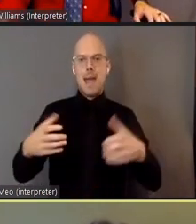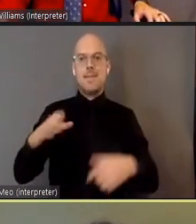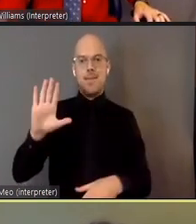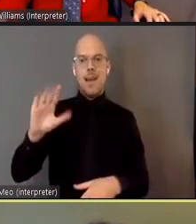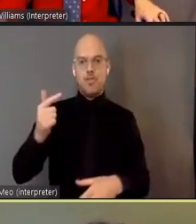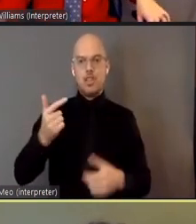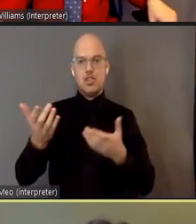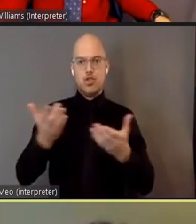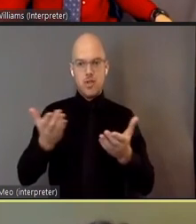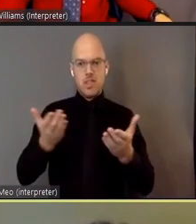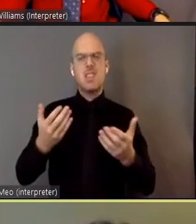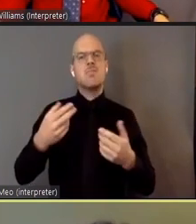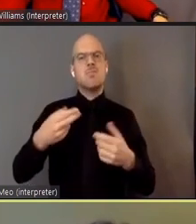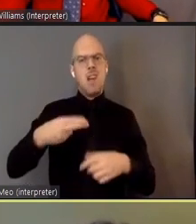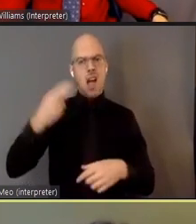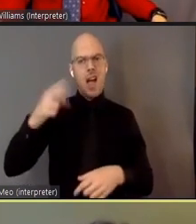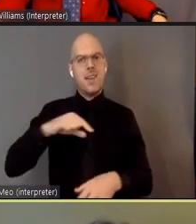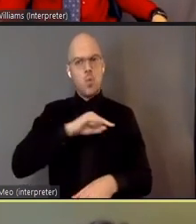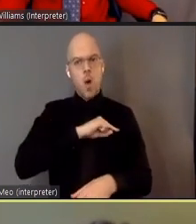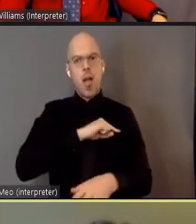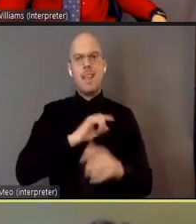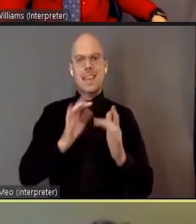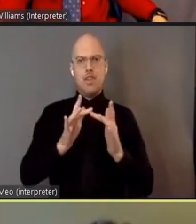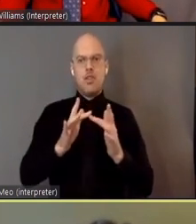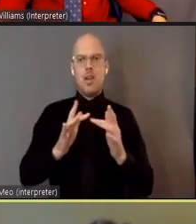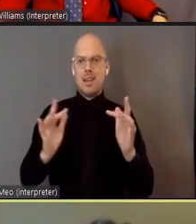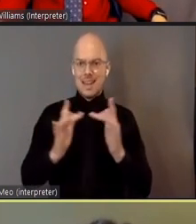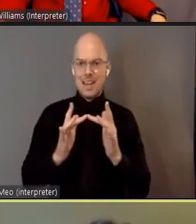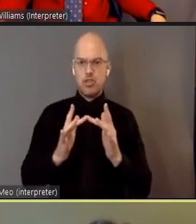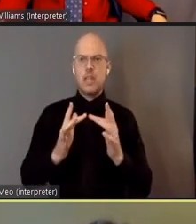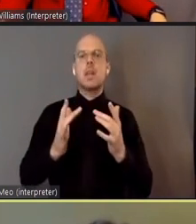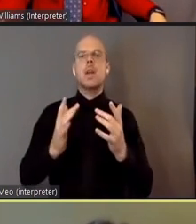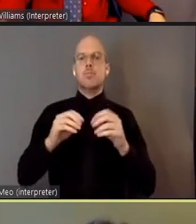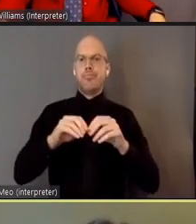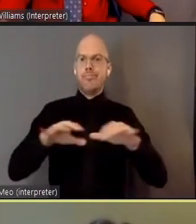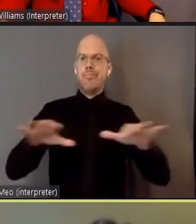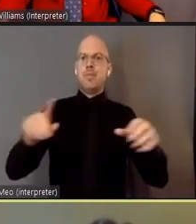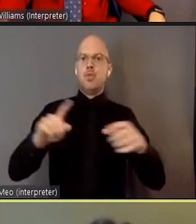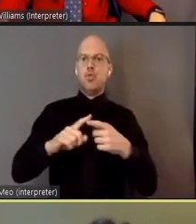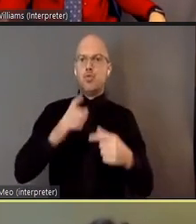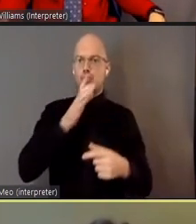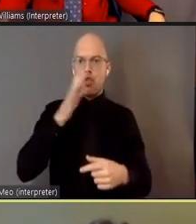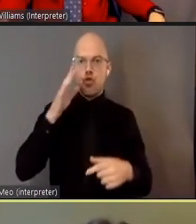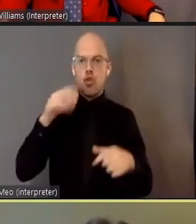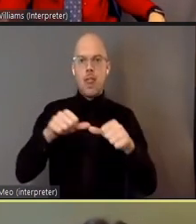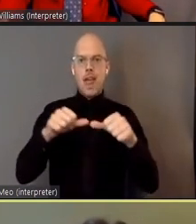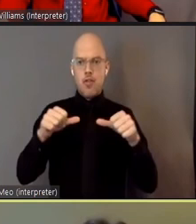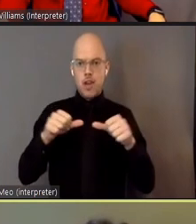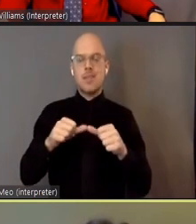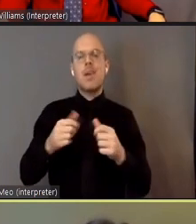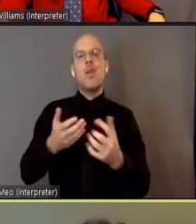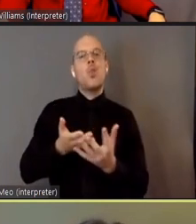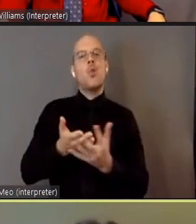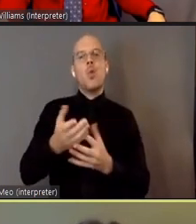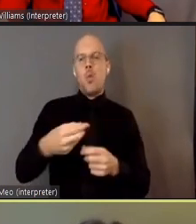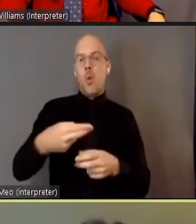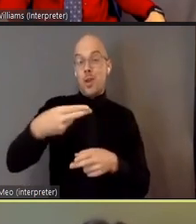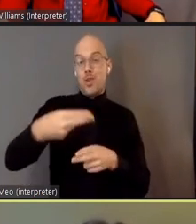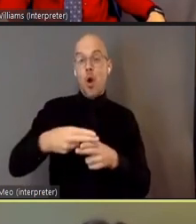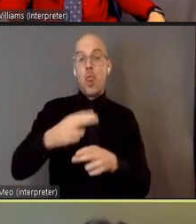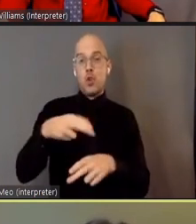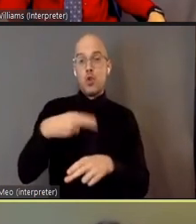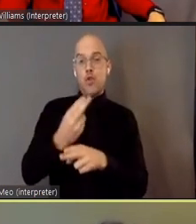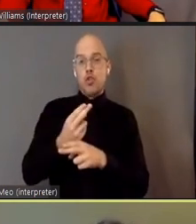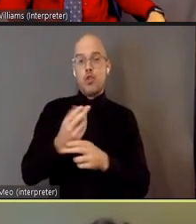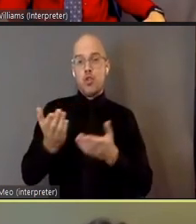services, high quality internet connections into rural areas via what we call the Universal Service Fund.